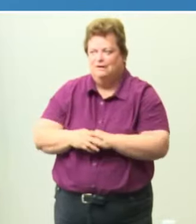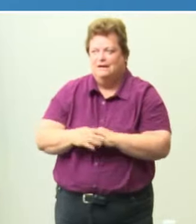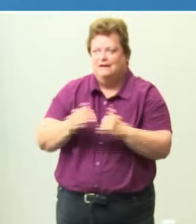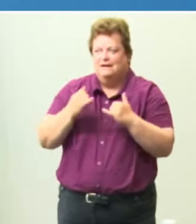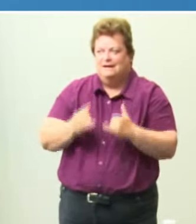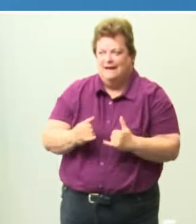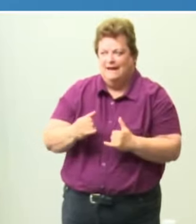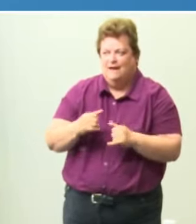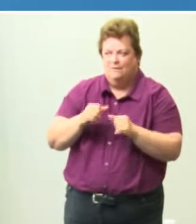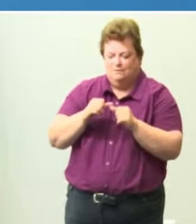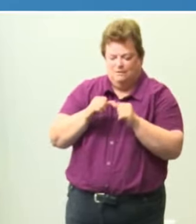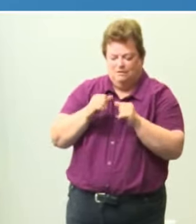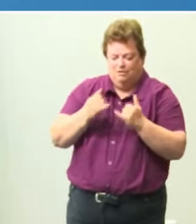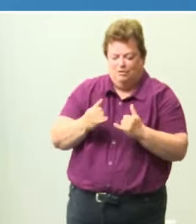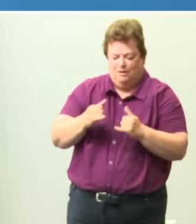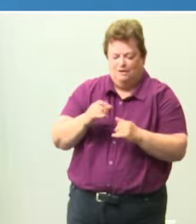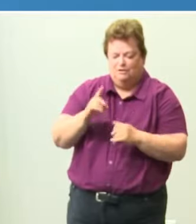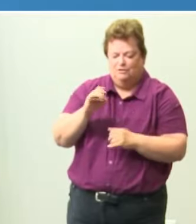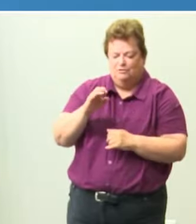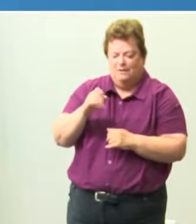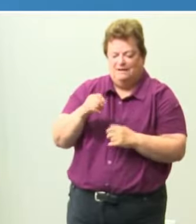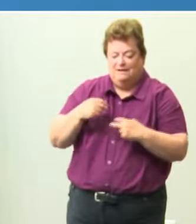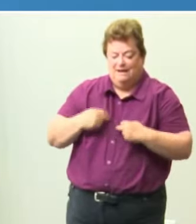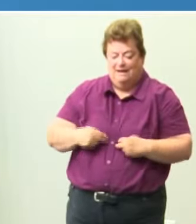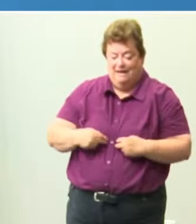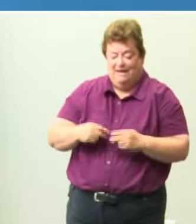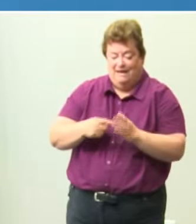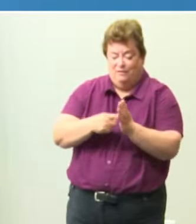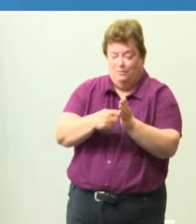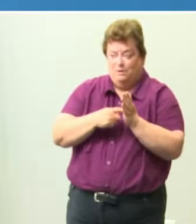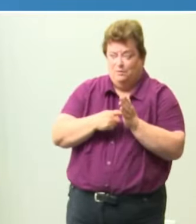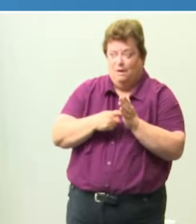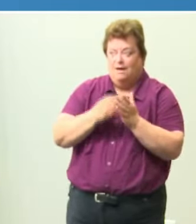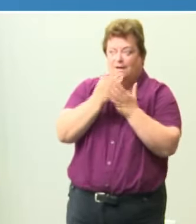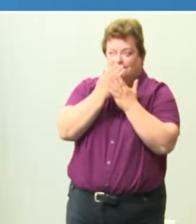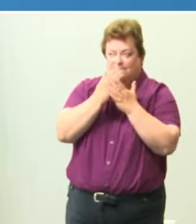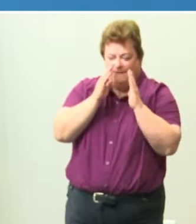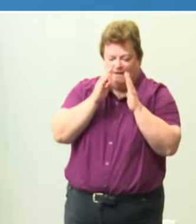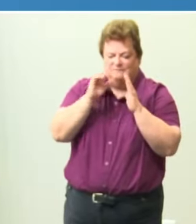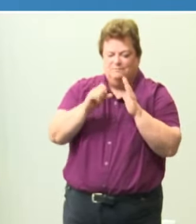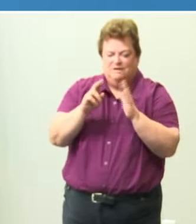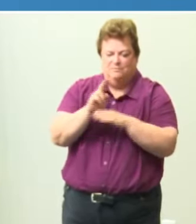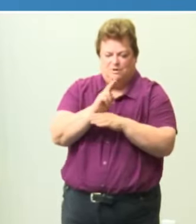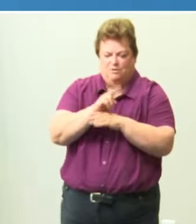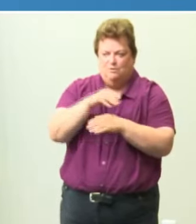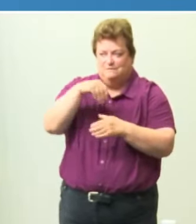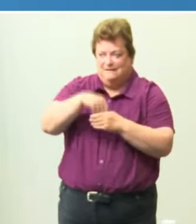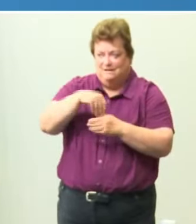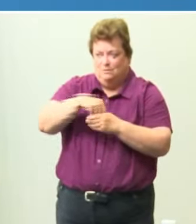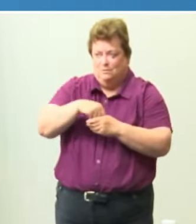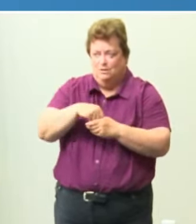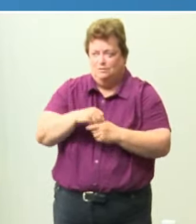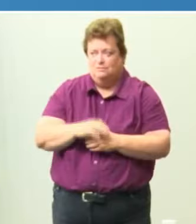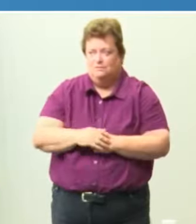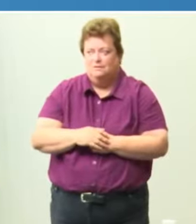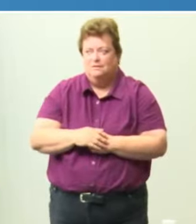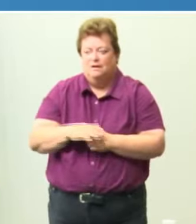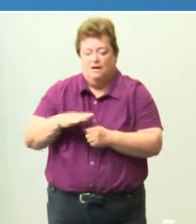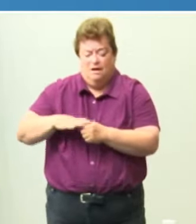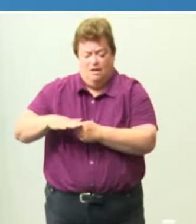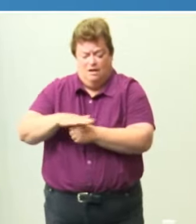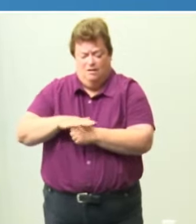measure remains in effect through September 30th, and masks must be worn indoors. While our